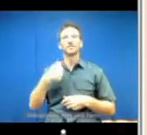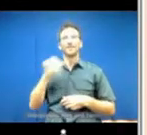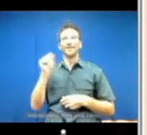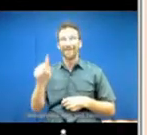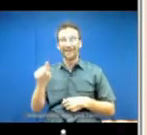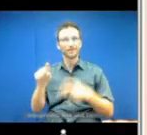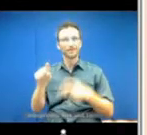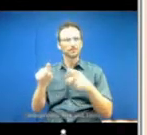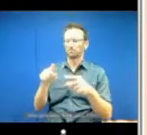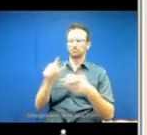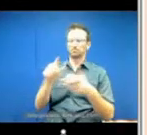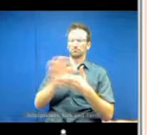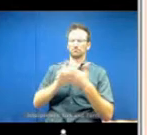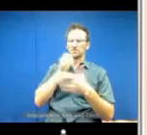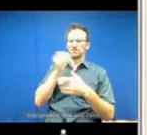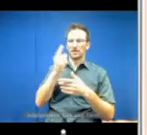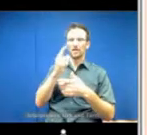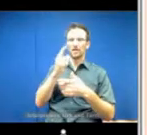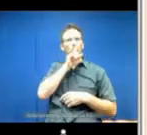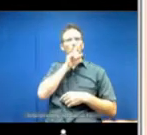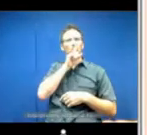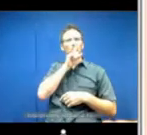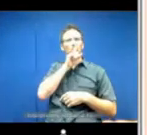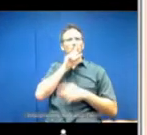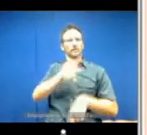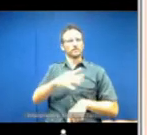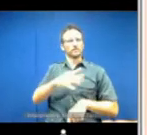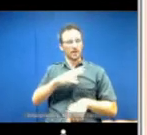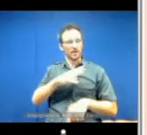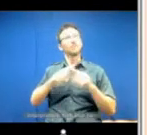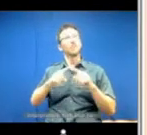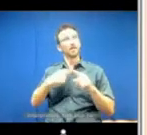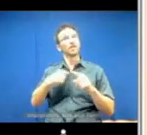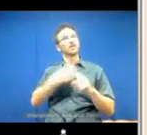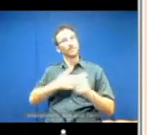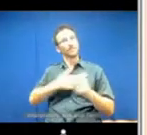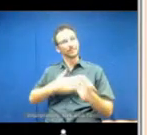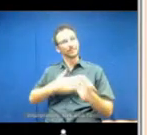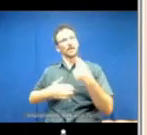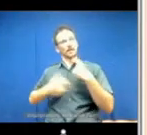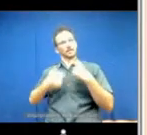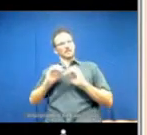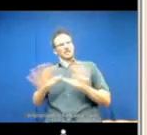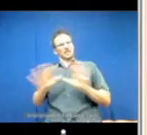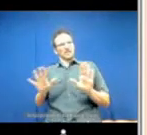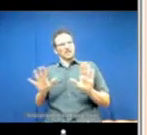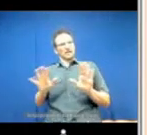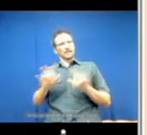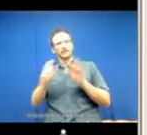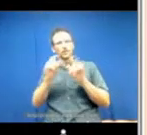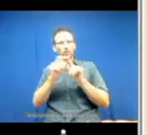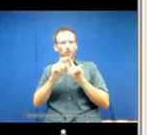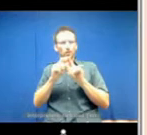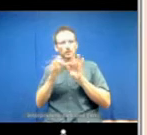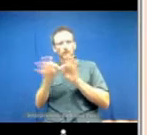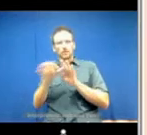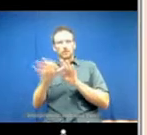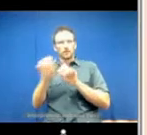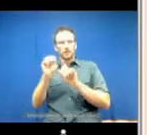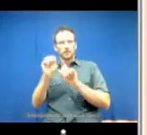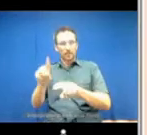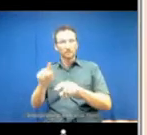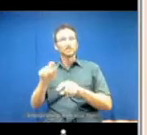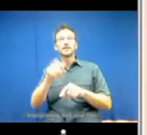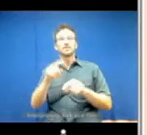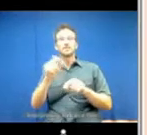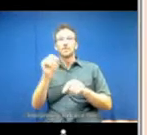it, but ask me to clarify. If you can't hear me, please let me know. Ask me to speak